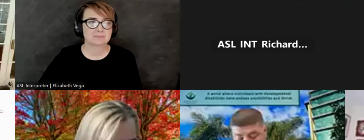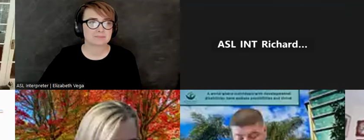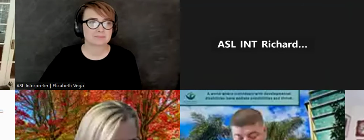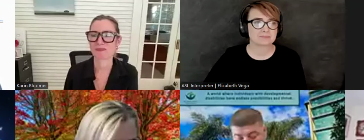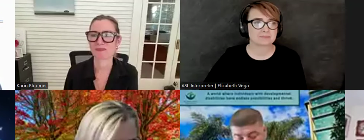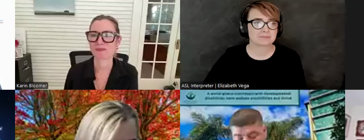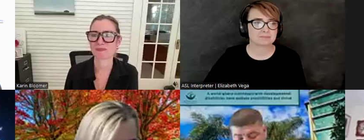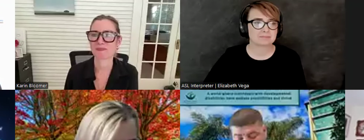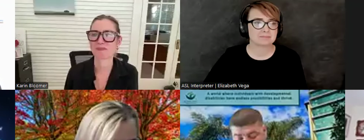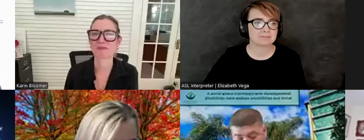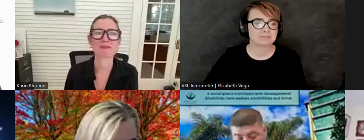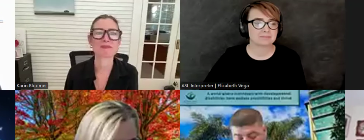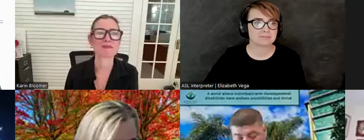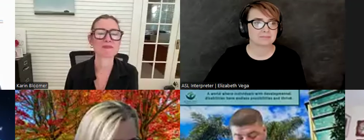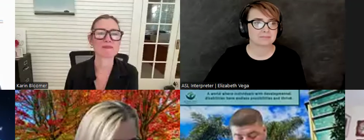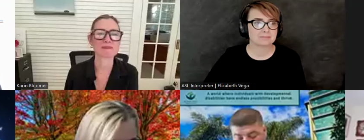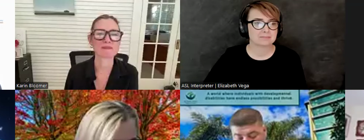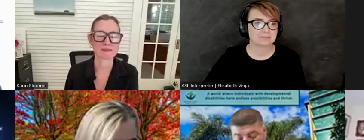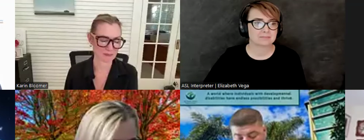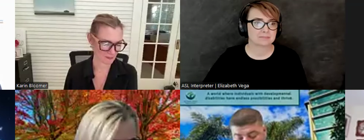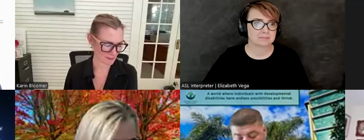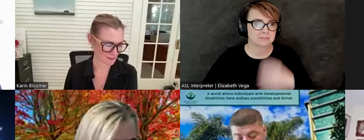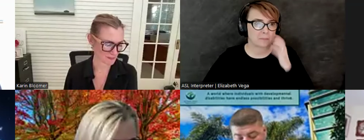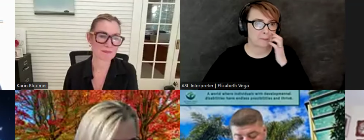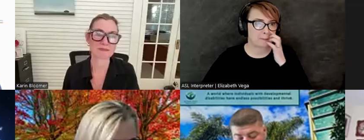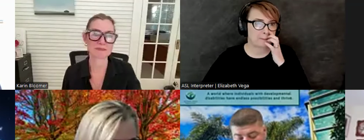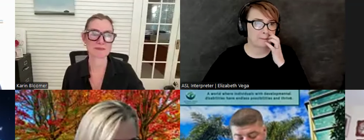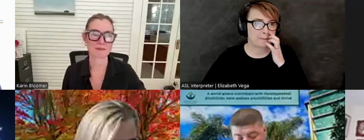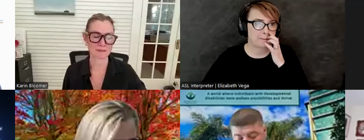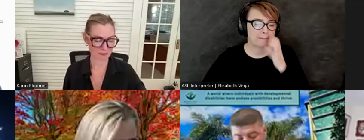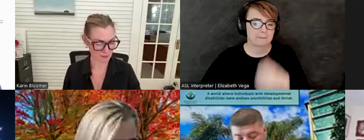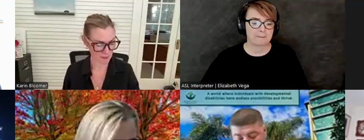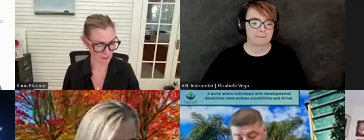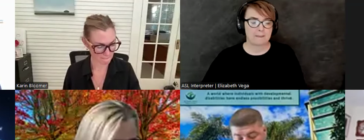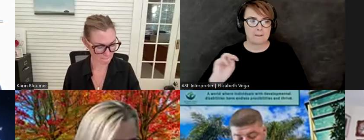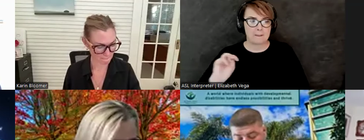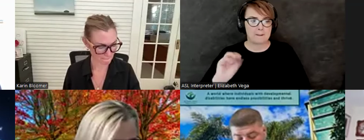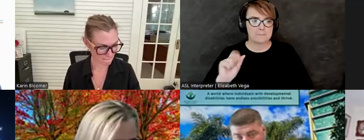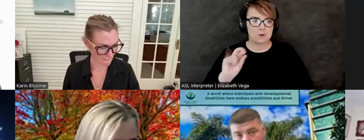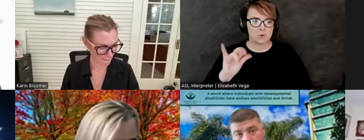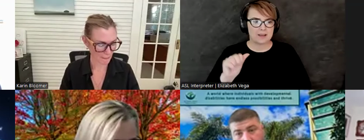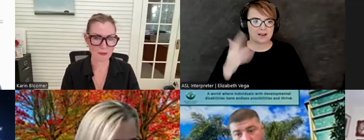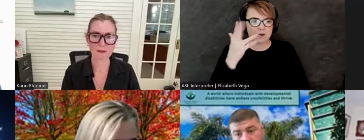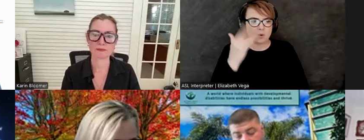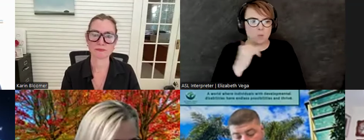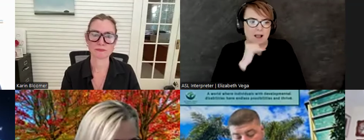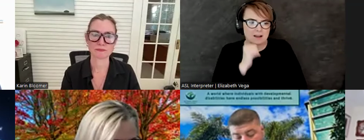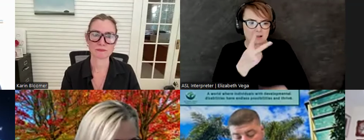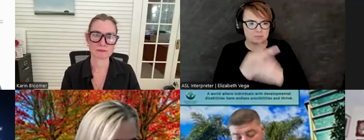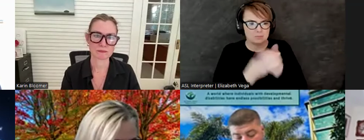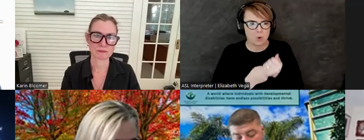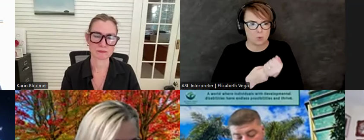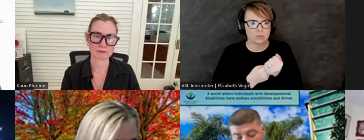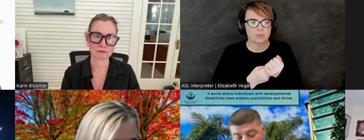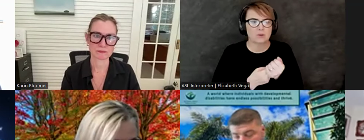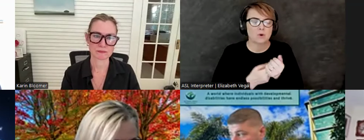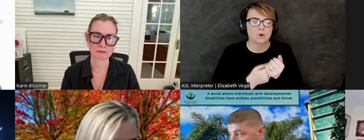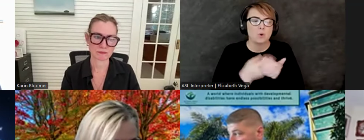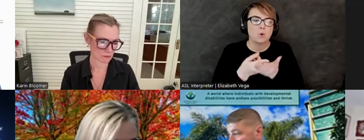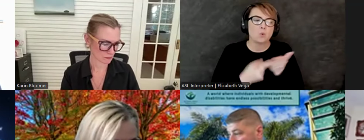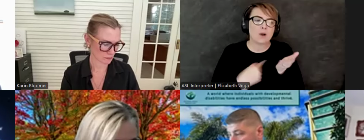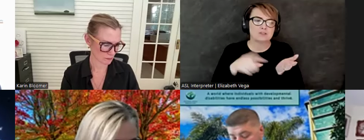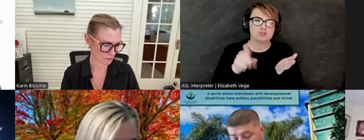Maria. Well, why can't it be both? Why can't it be what should they be doing and what's really